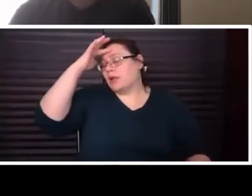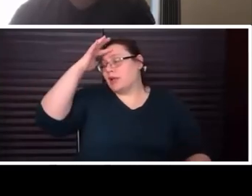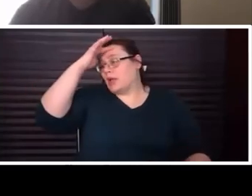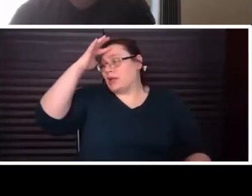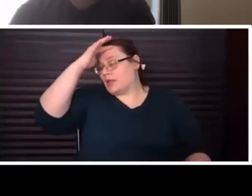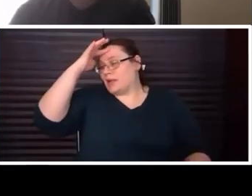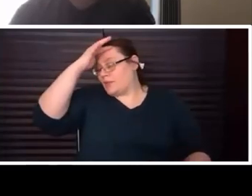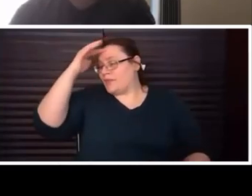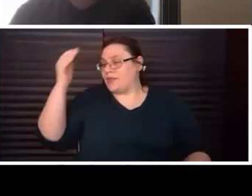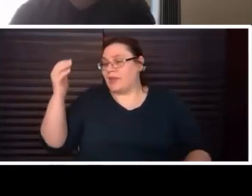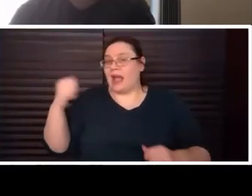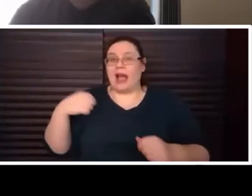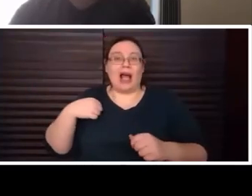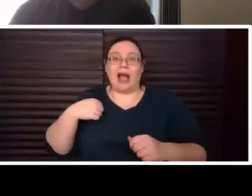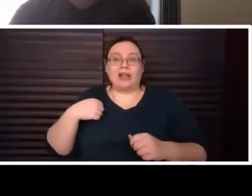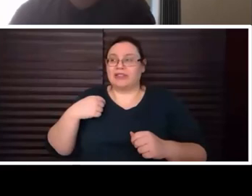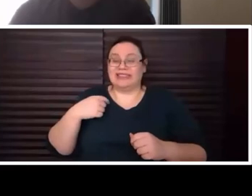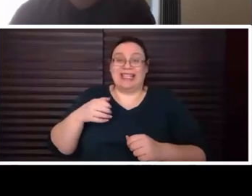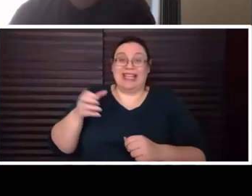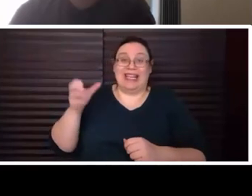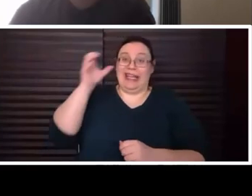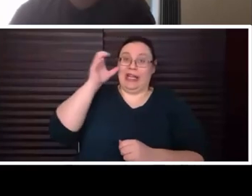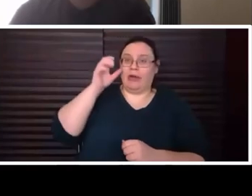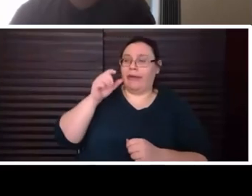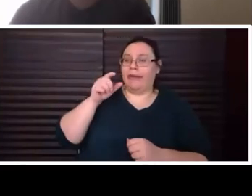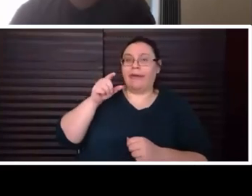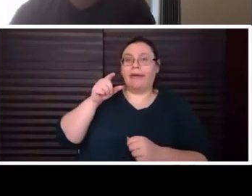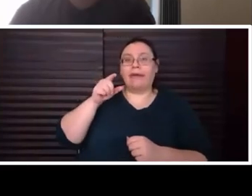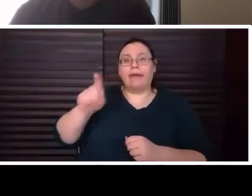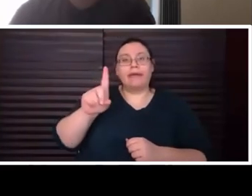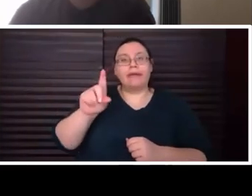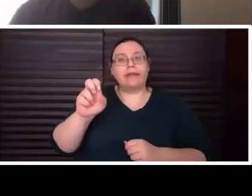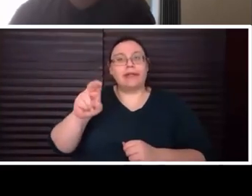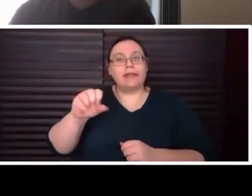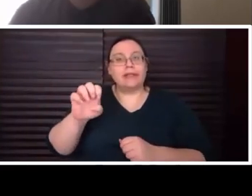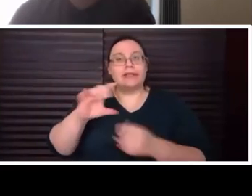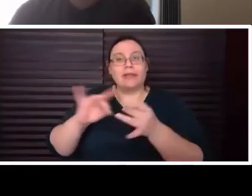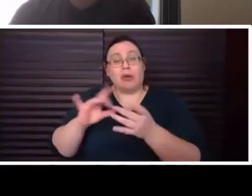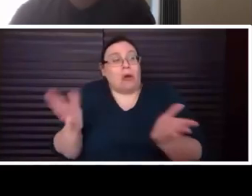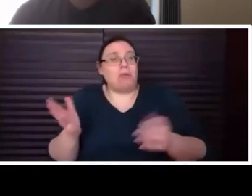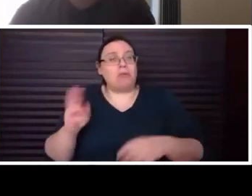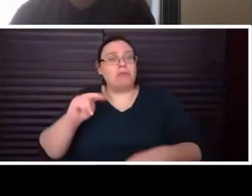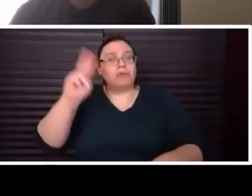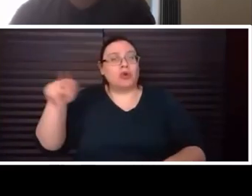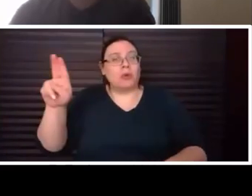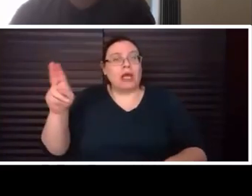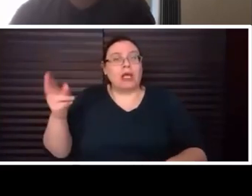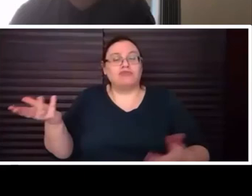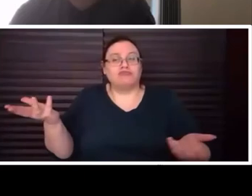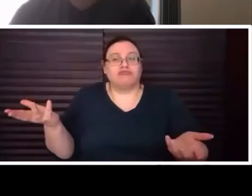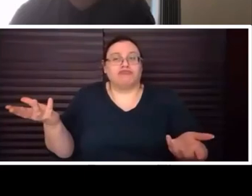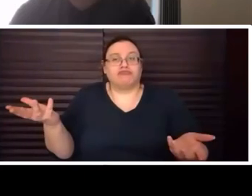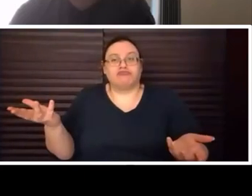that just hearing her say that in Norway, it's like, this is for